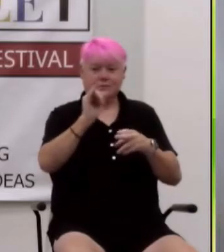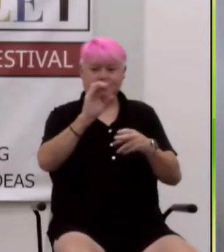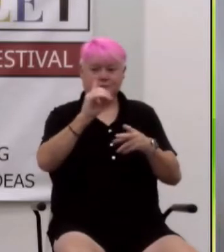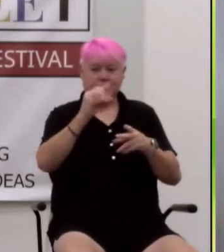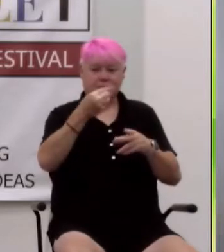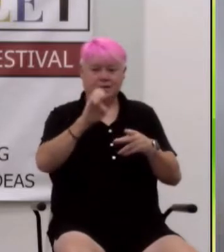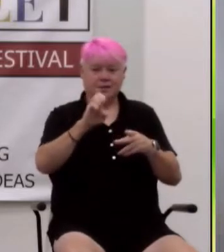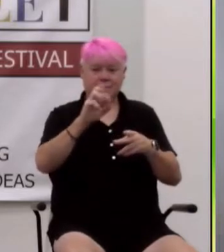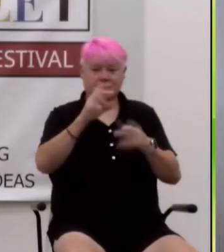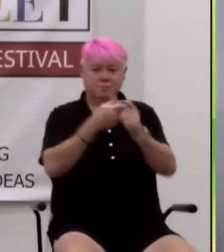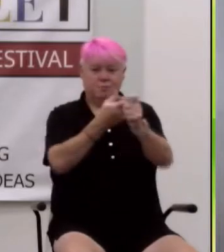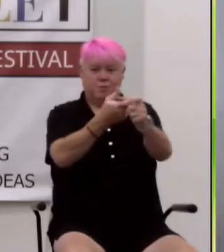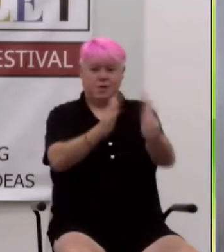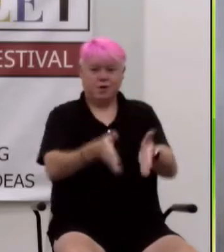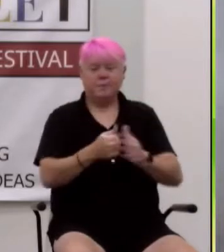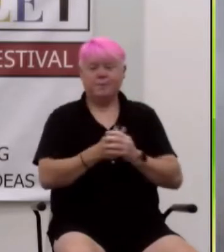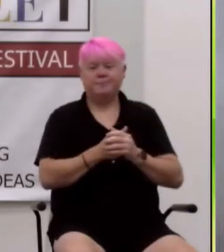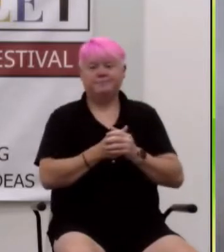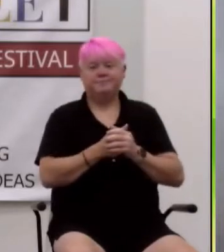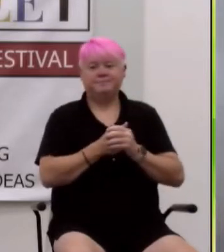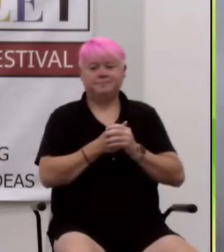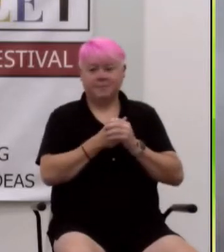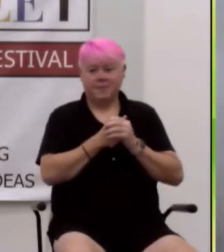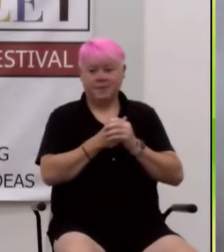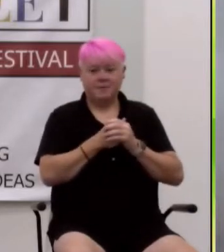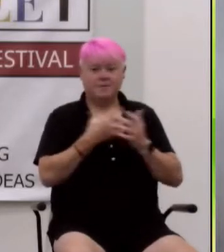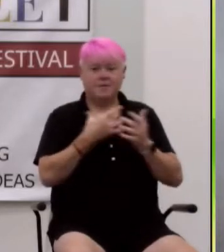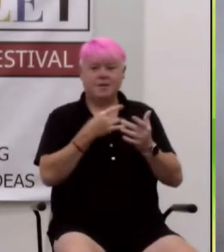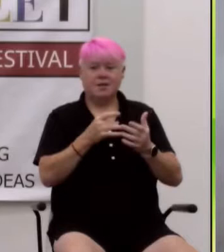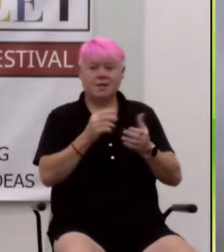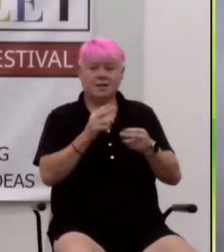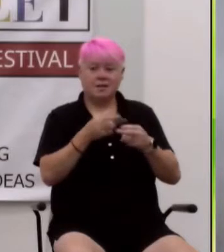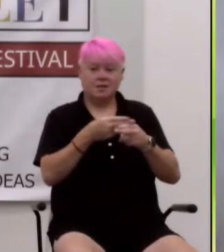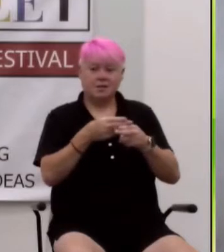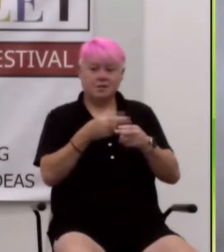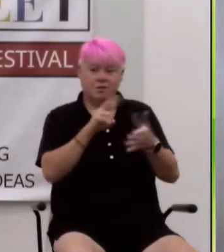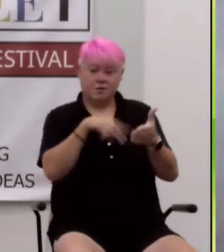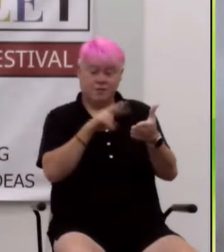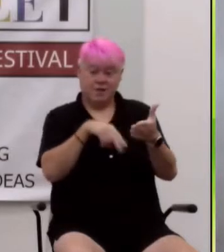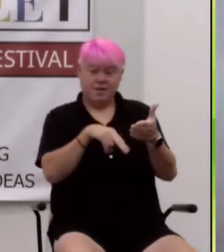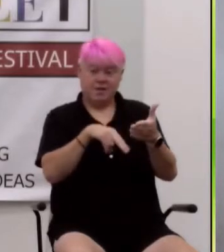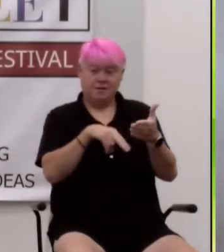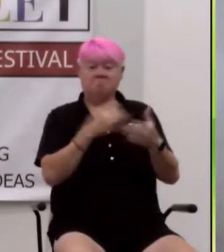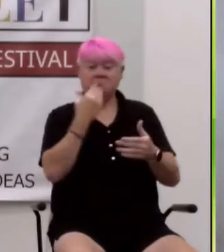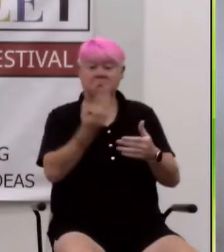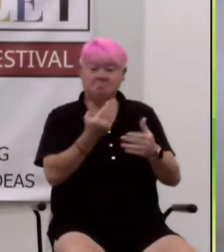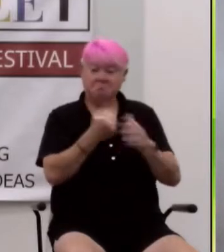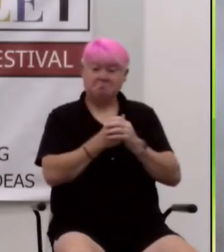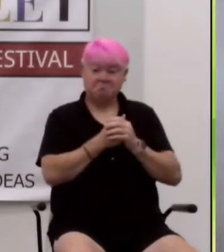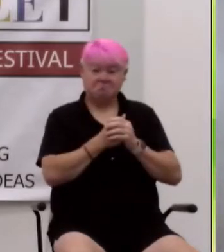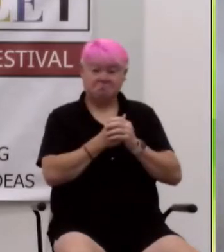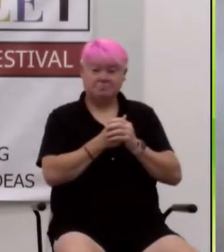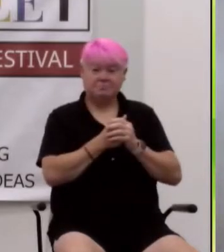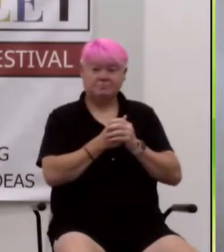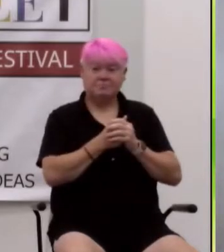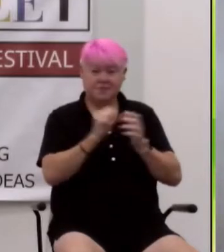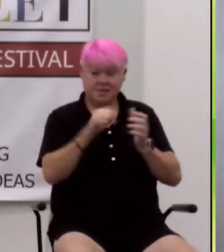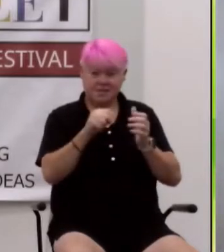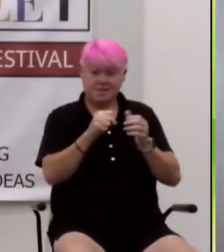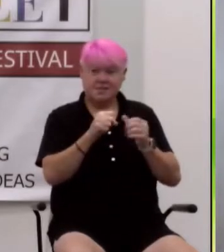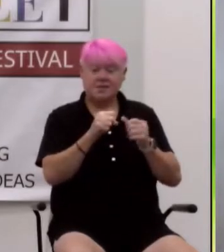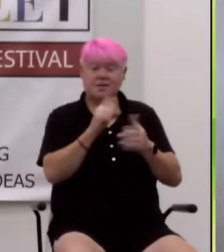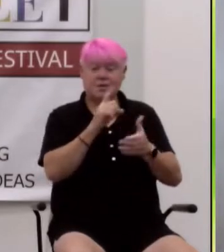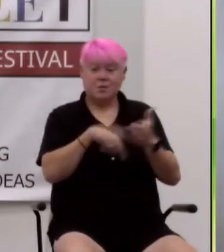So I will give you, would you like a short reading now? Would that be a decent thing? So what this